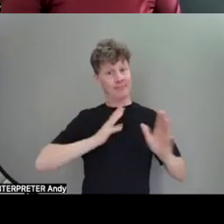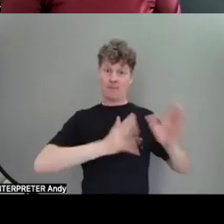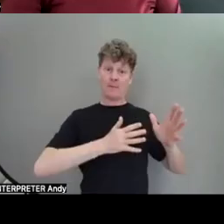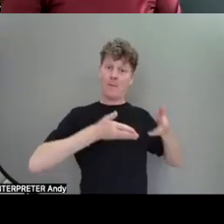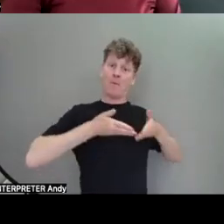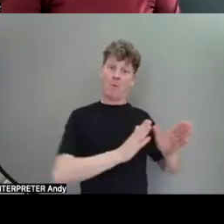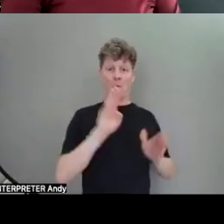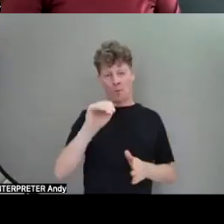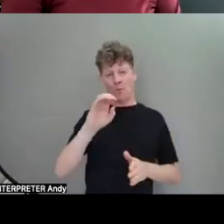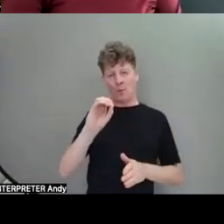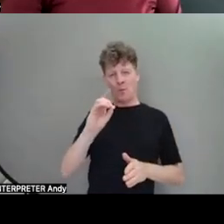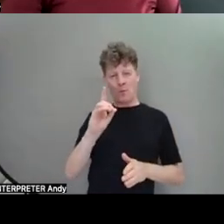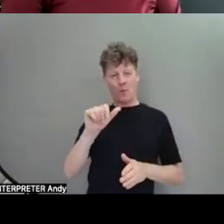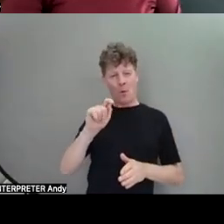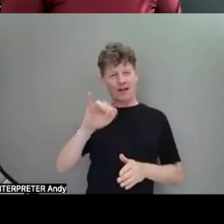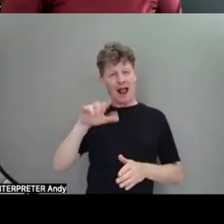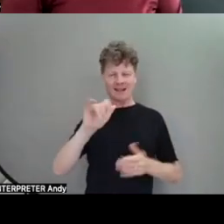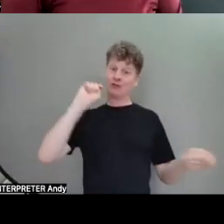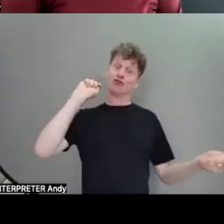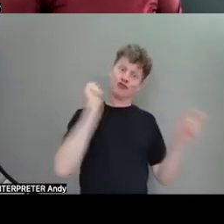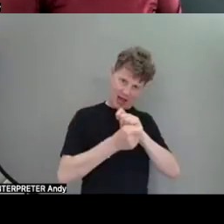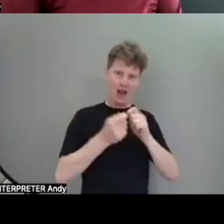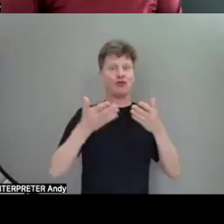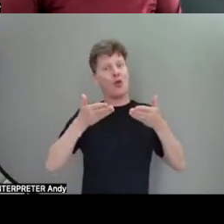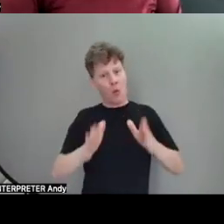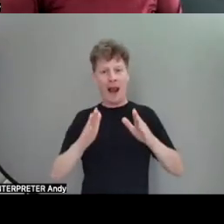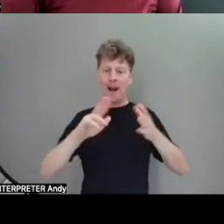fundamentally how meanings are linked?